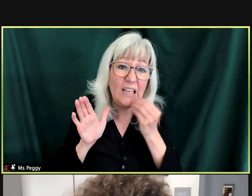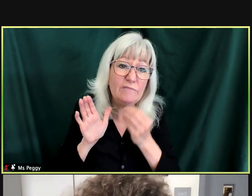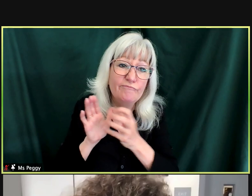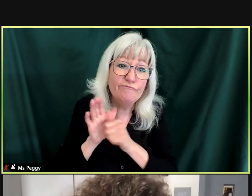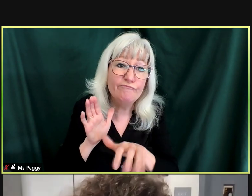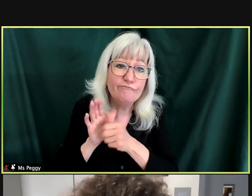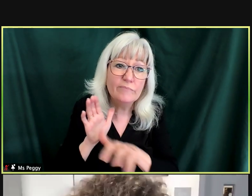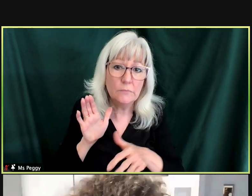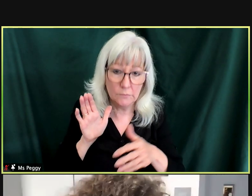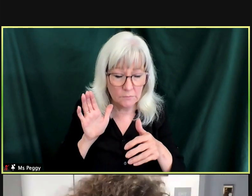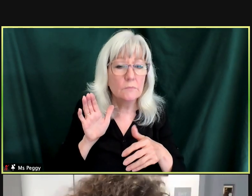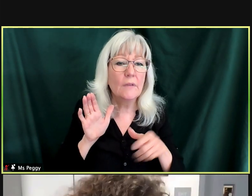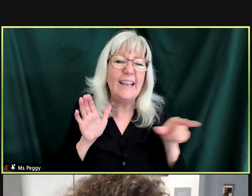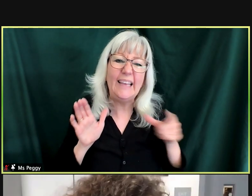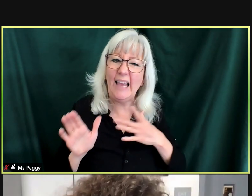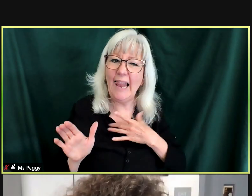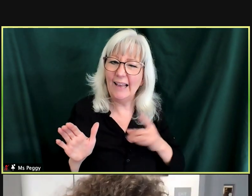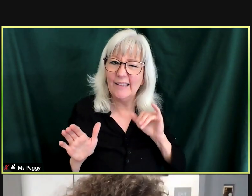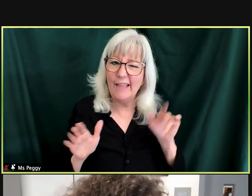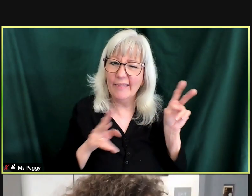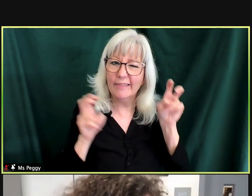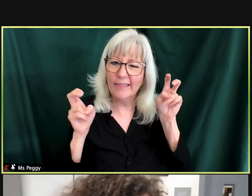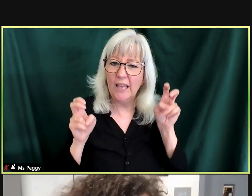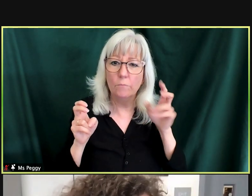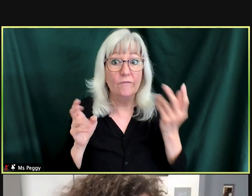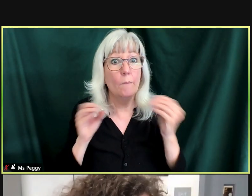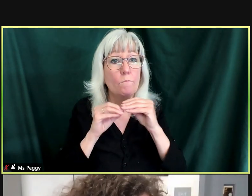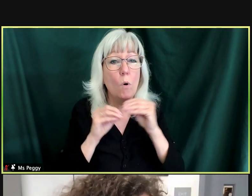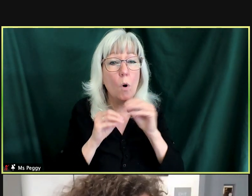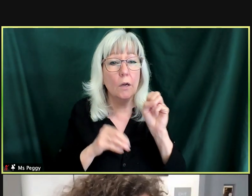And it's a theme he likes. Here's more sunflower heads.